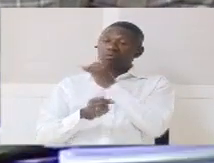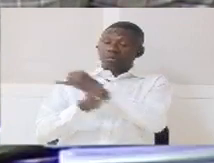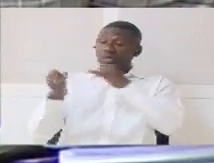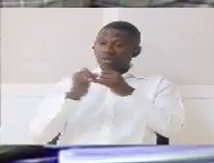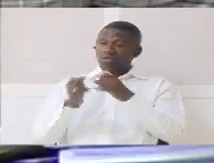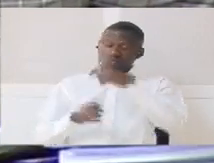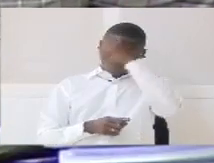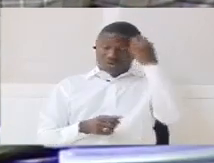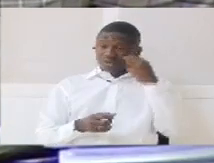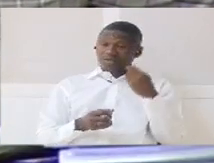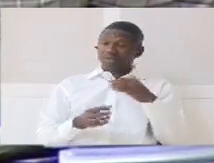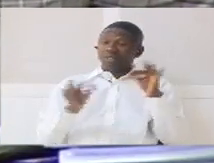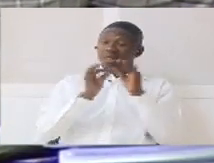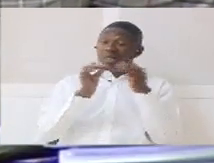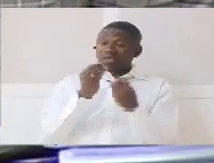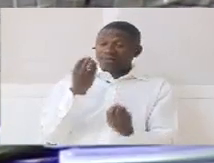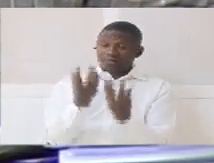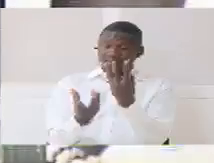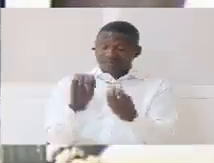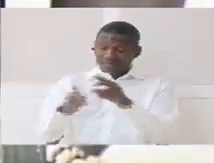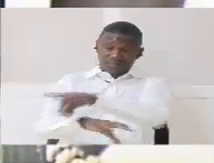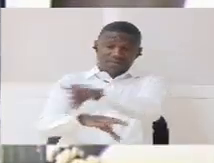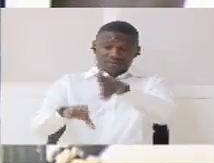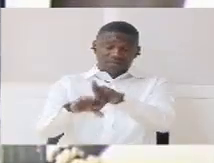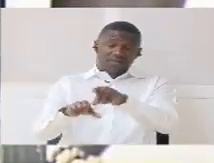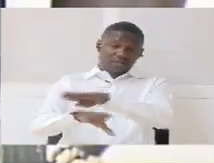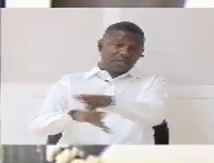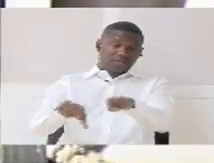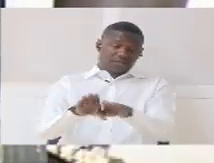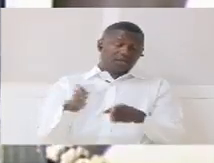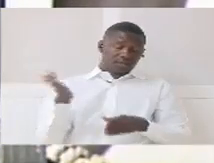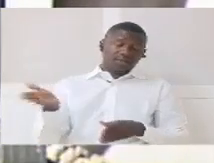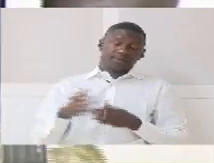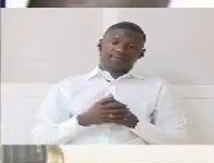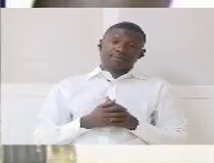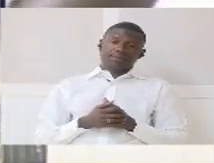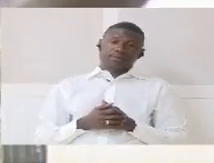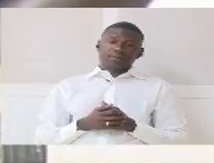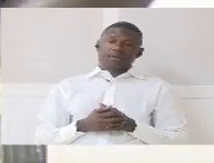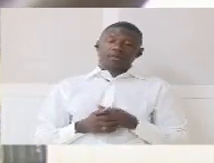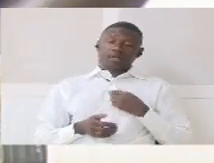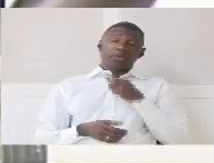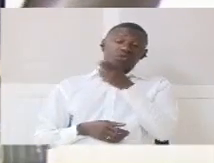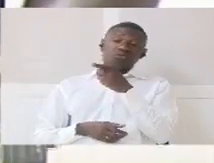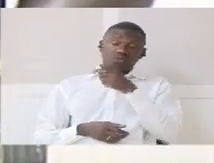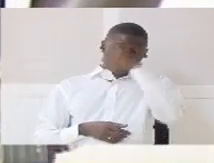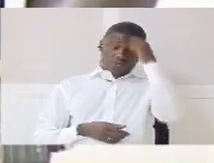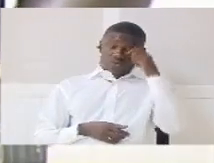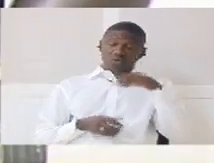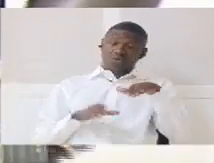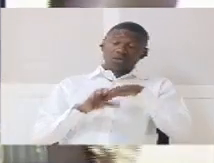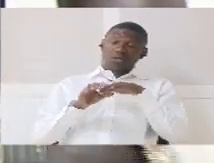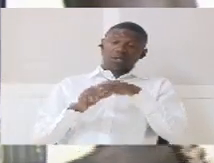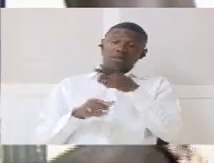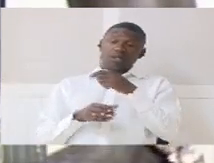people at the prisons believe that that was unlawful. And I tell me because of Karola Lialo Nako, only Lua Mantanol. Ayalo,